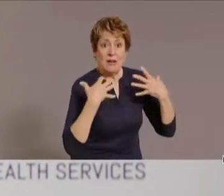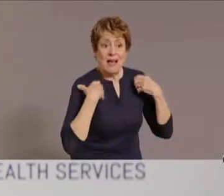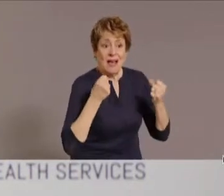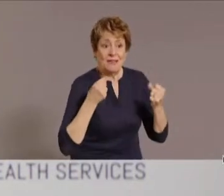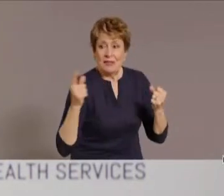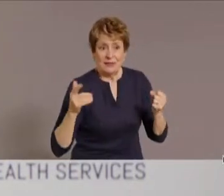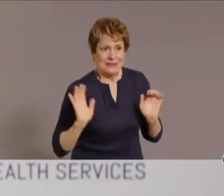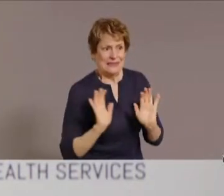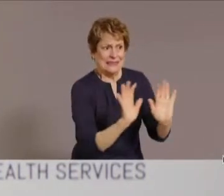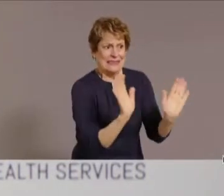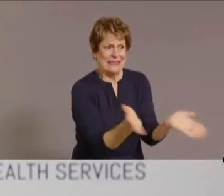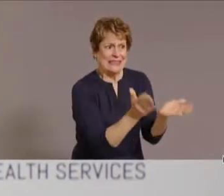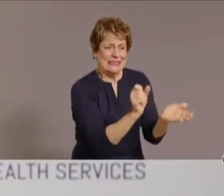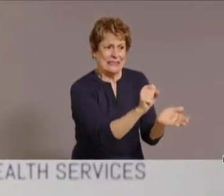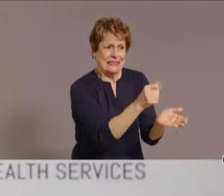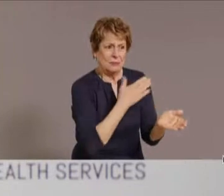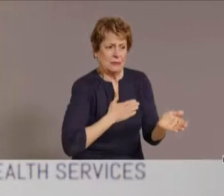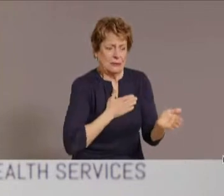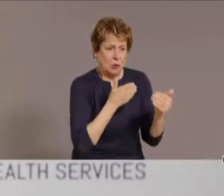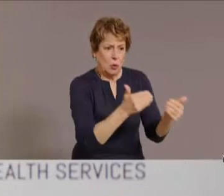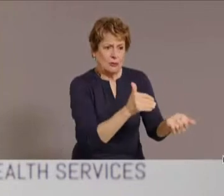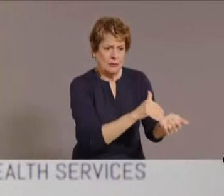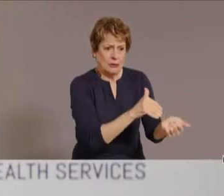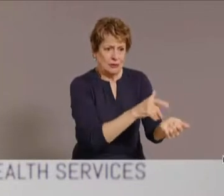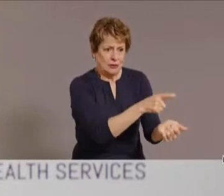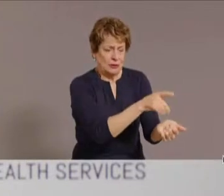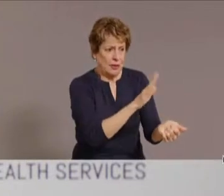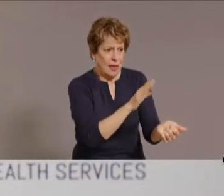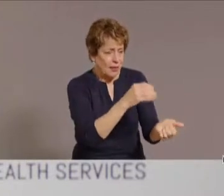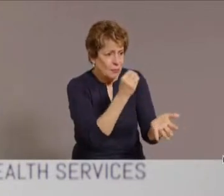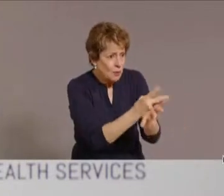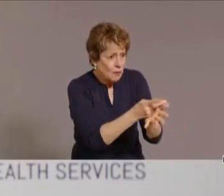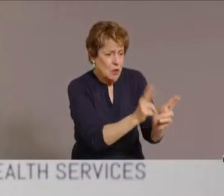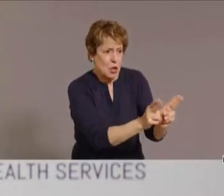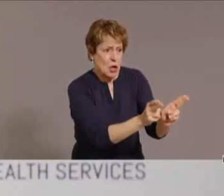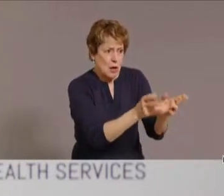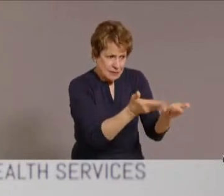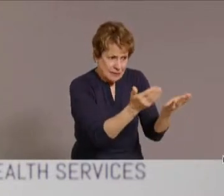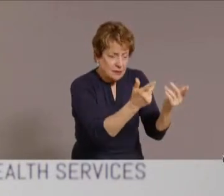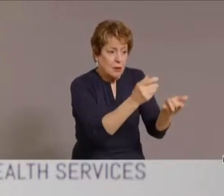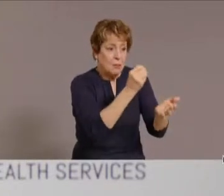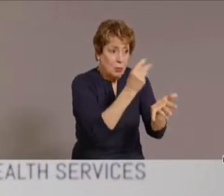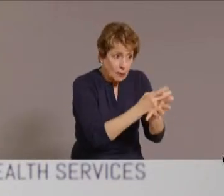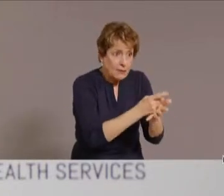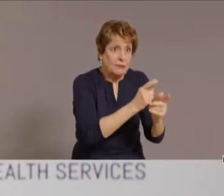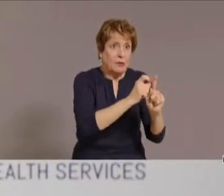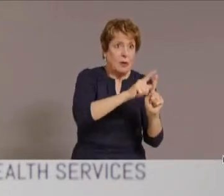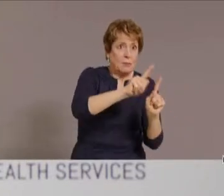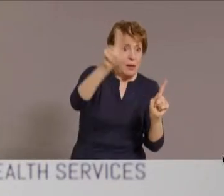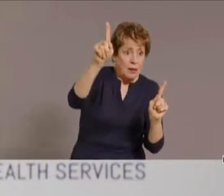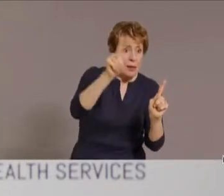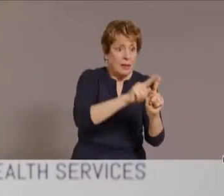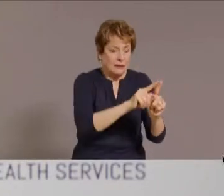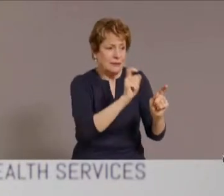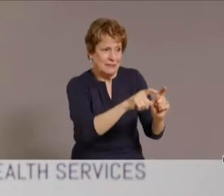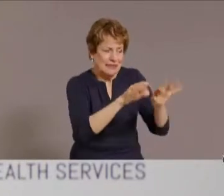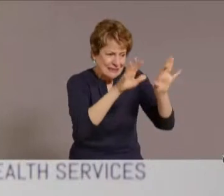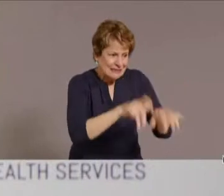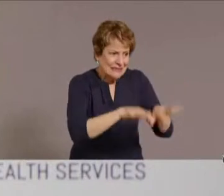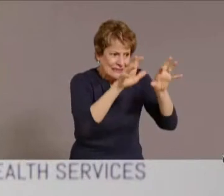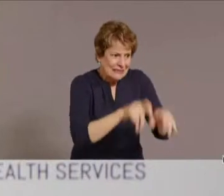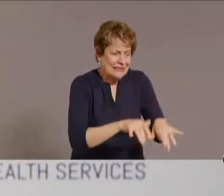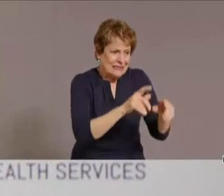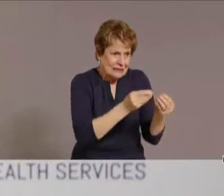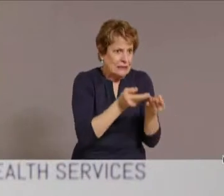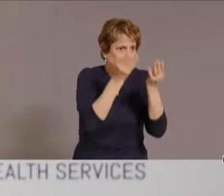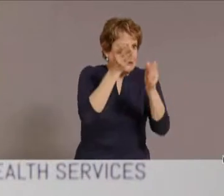providers that aren't onboarded to get onboarded so that they can offer vaccine directly in their offices. Is there an